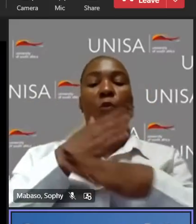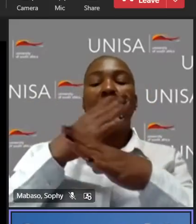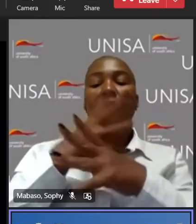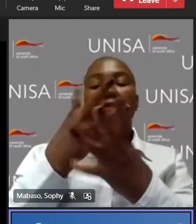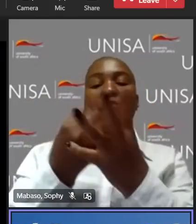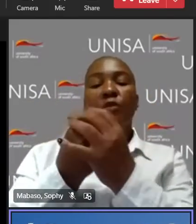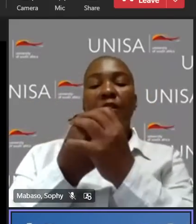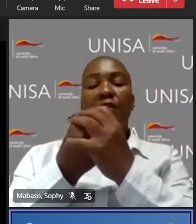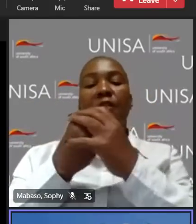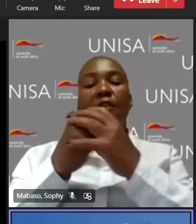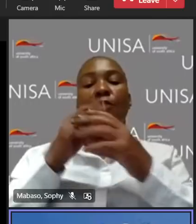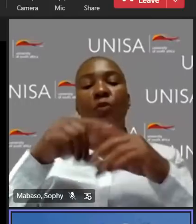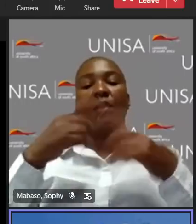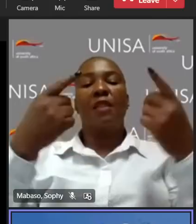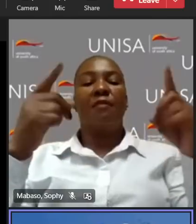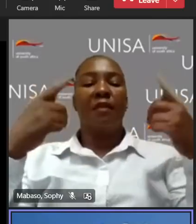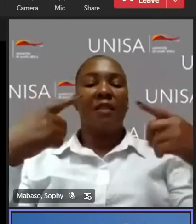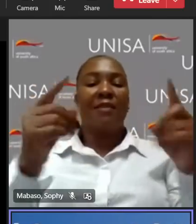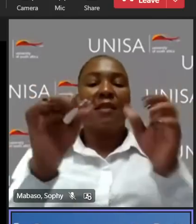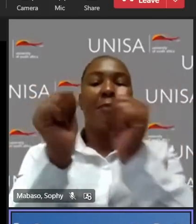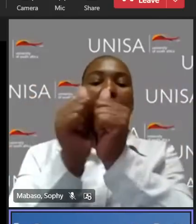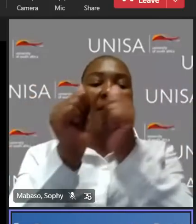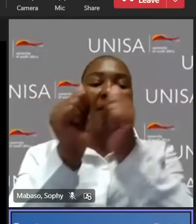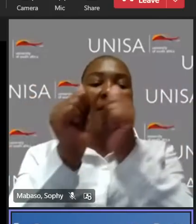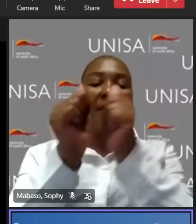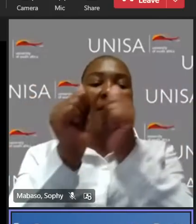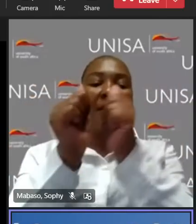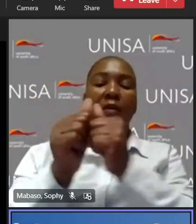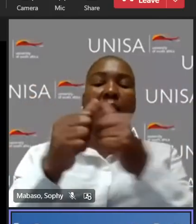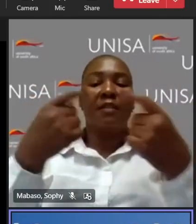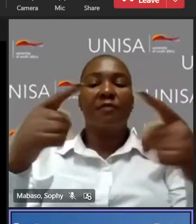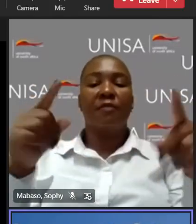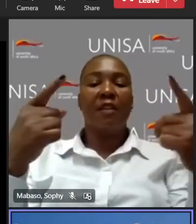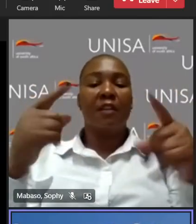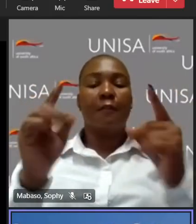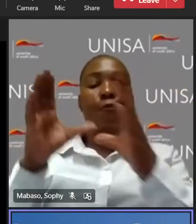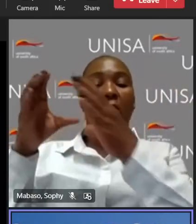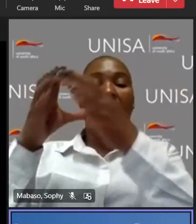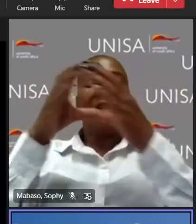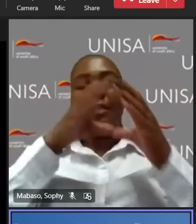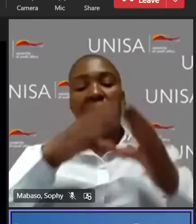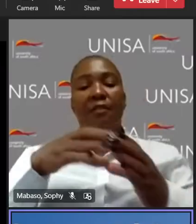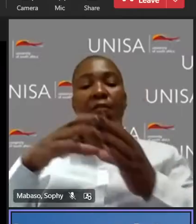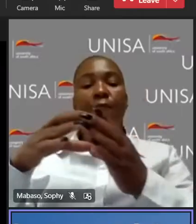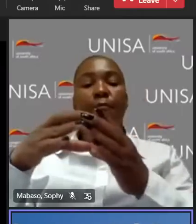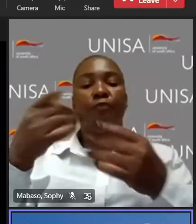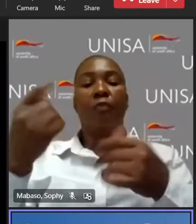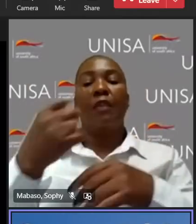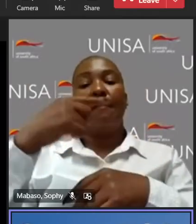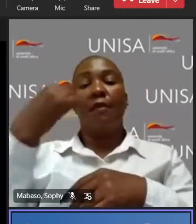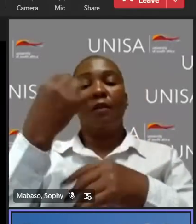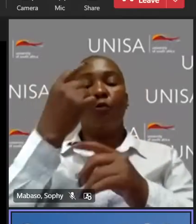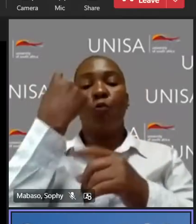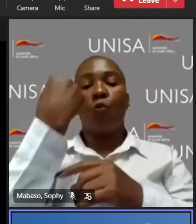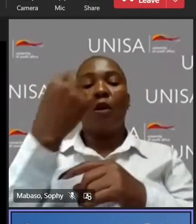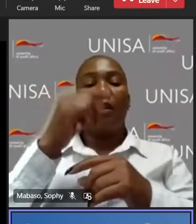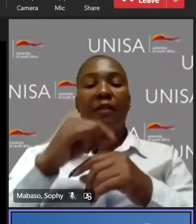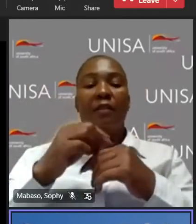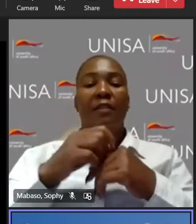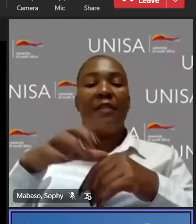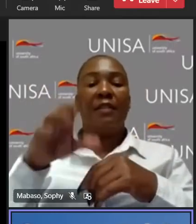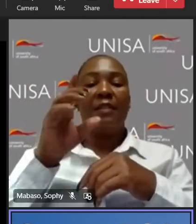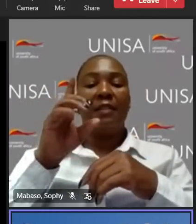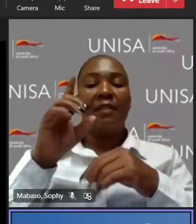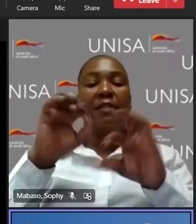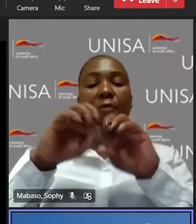with different partners, different donors and so on. The first one is the DOT, the